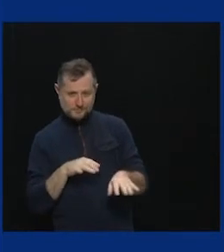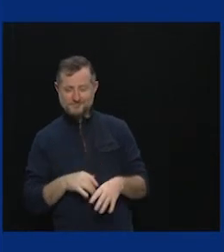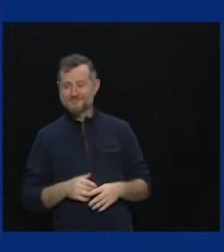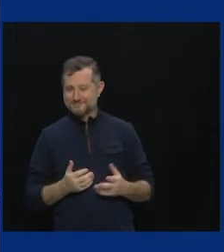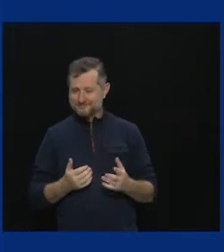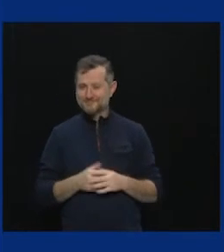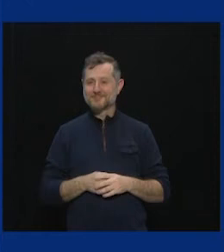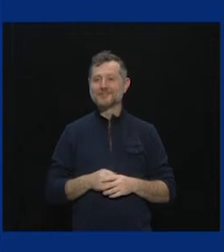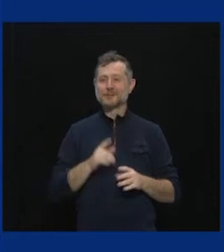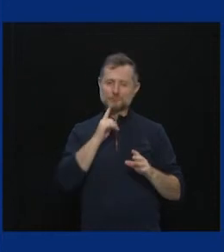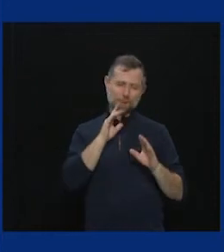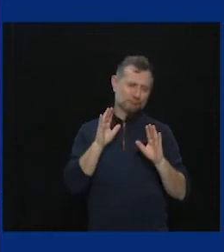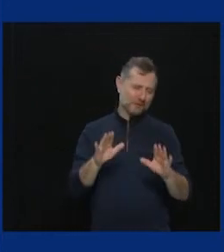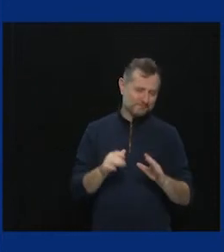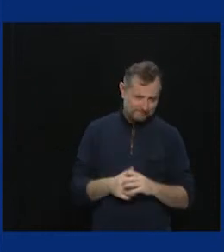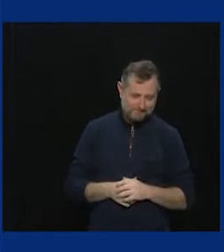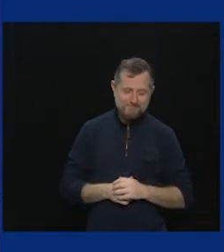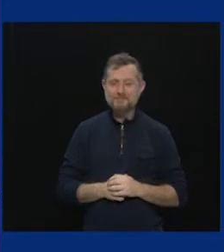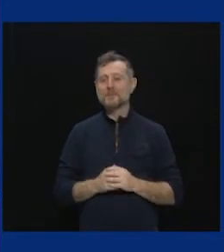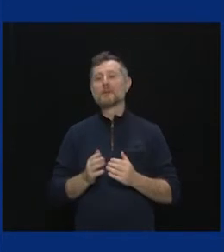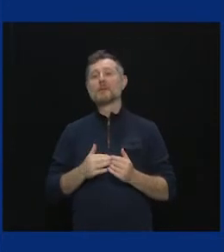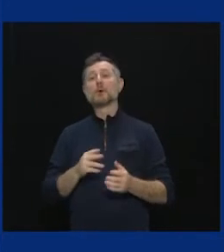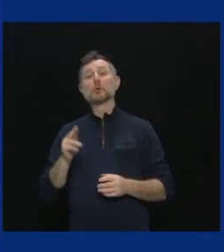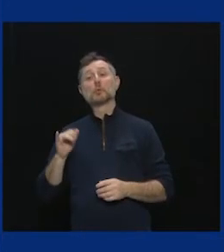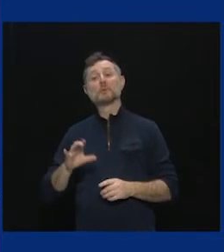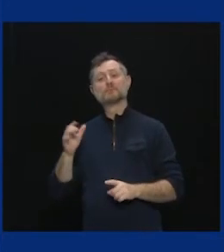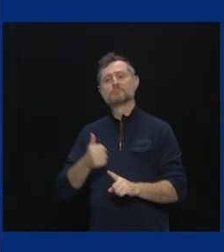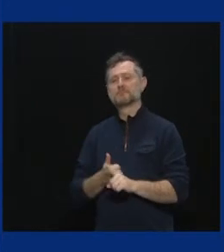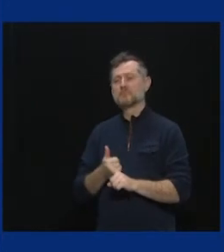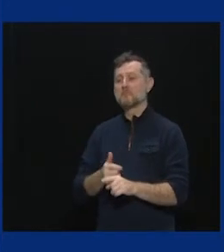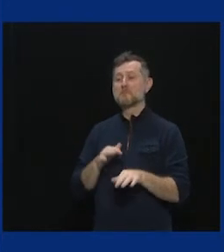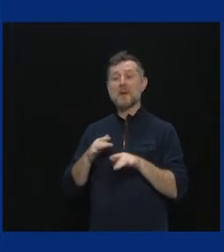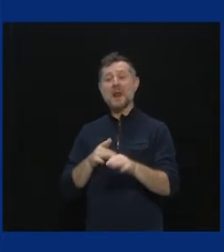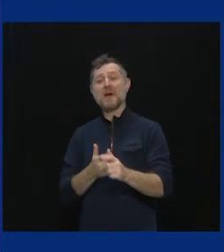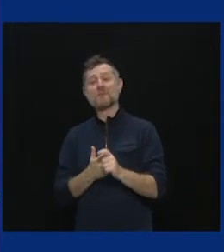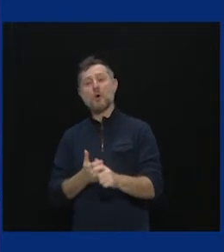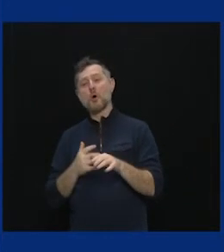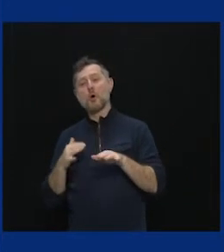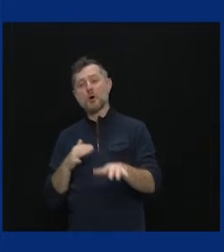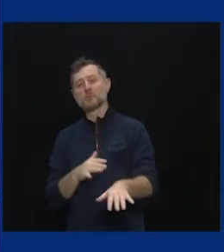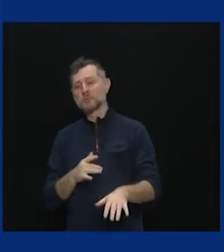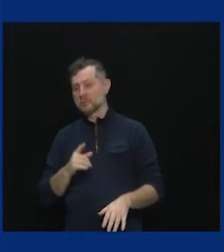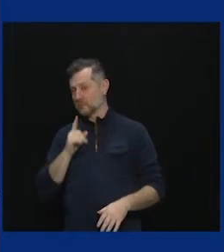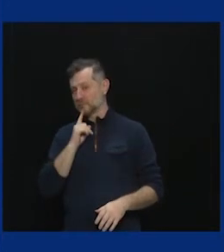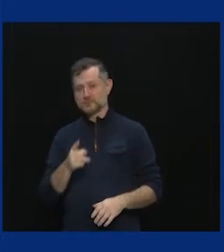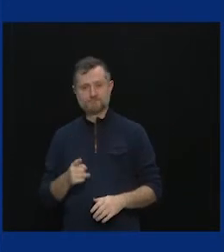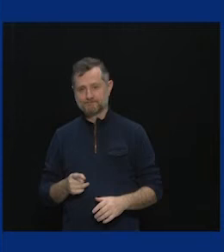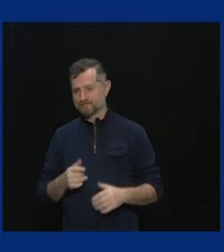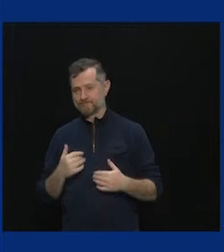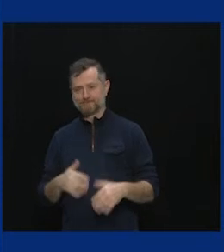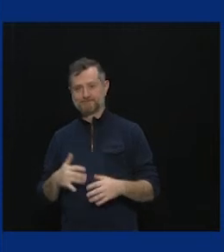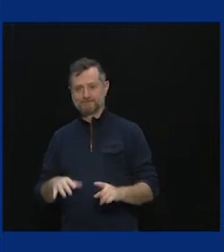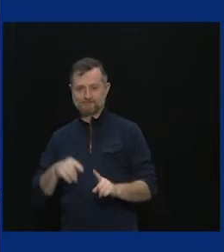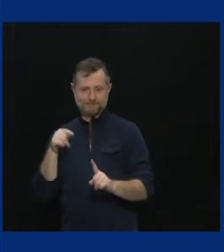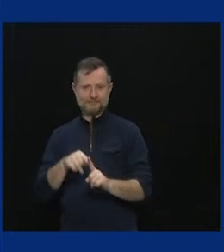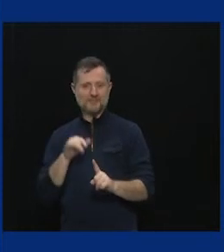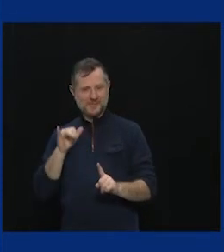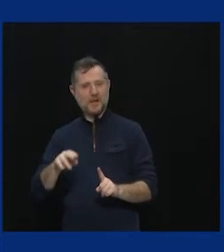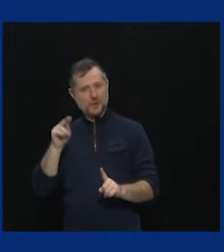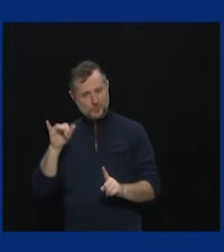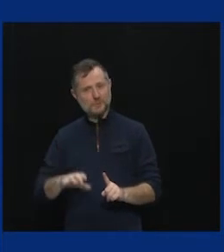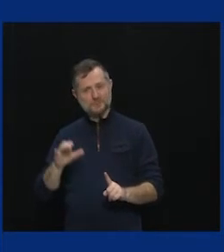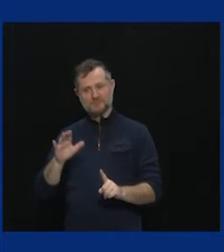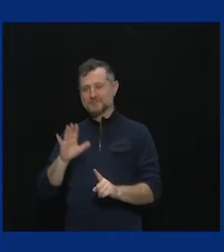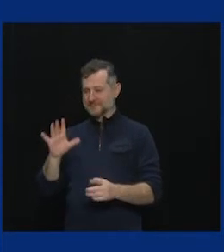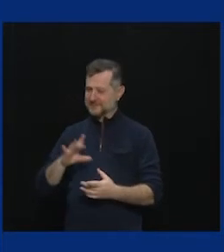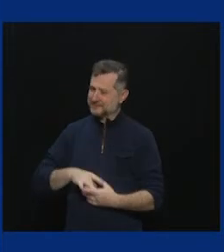great. The New York City Marathon epitomizes New York's spirit to move forward. This journey back to record-setting levels